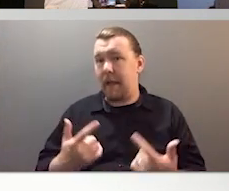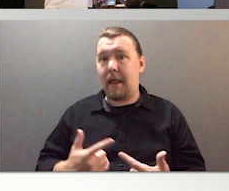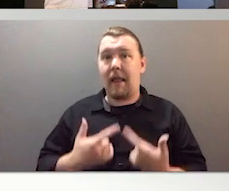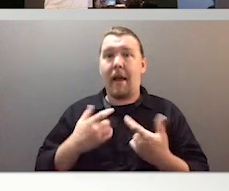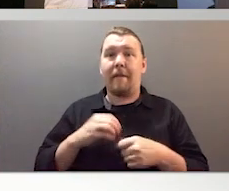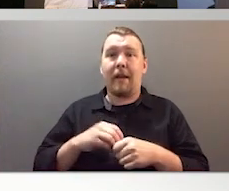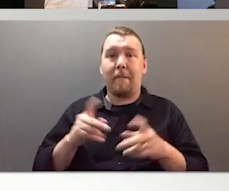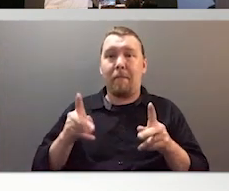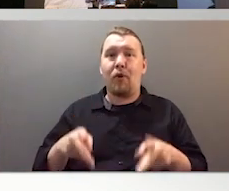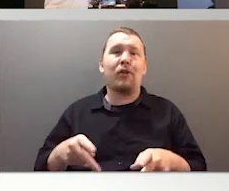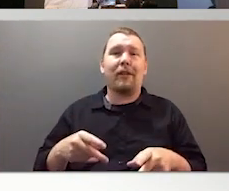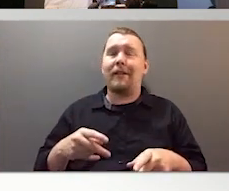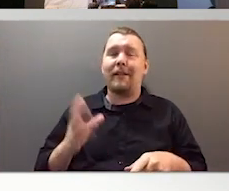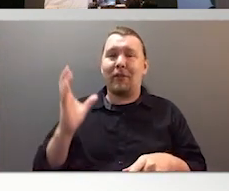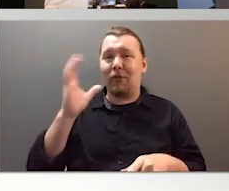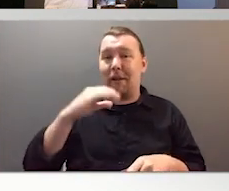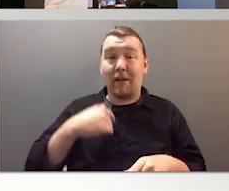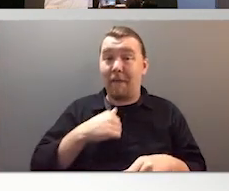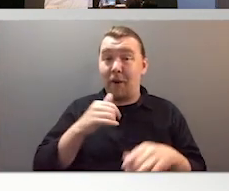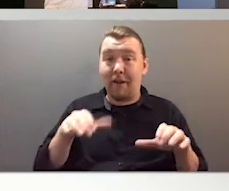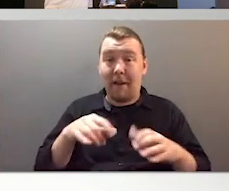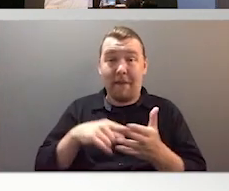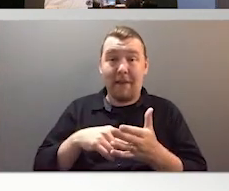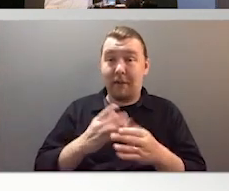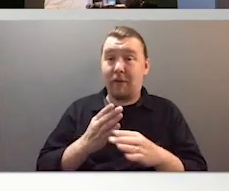pre-recorded. This is very strange.